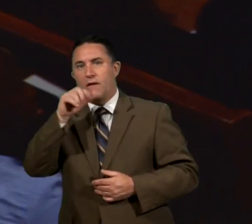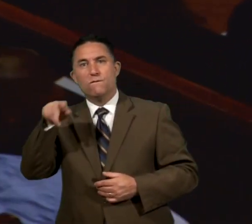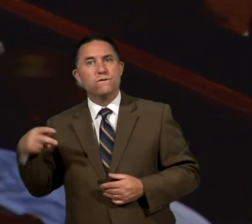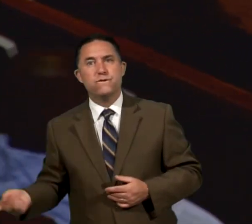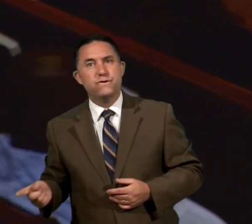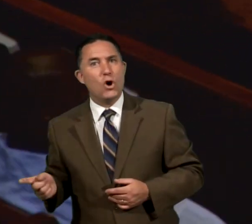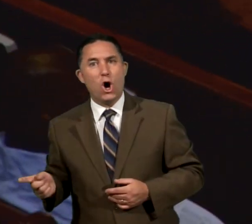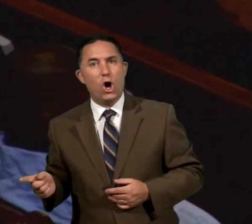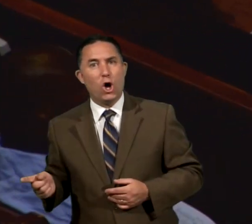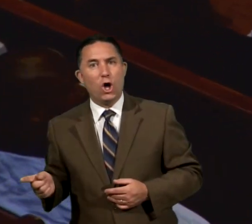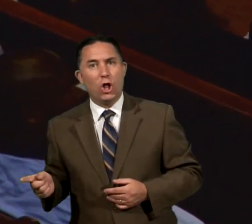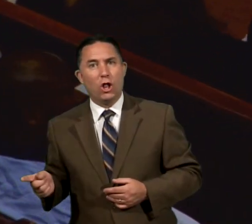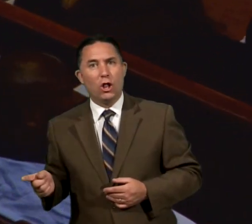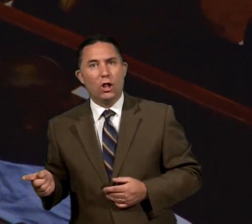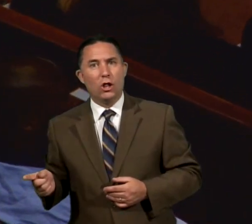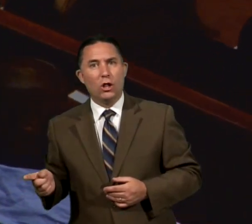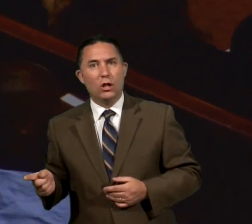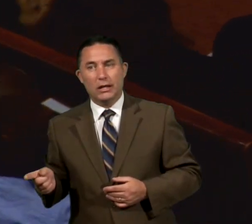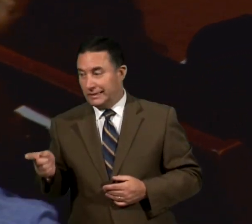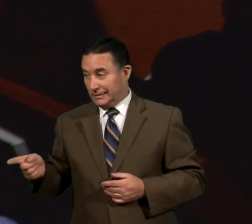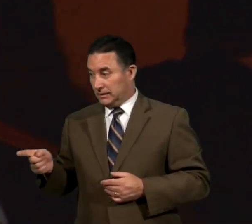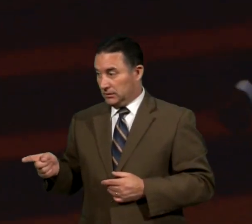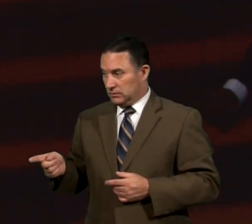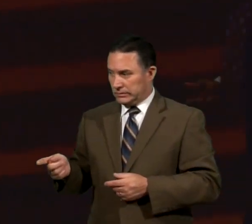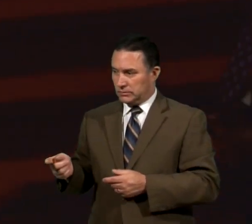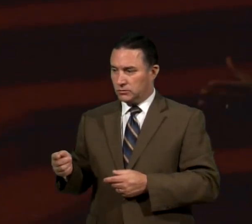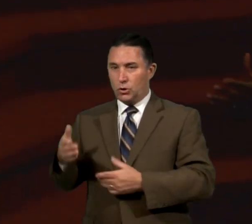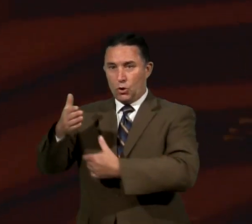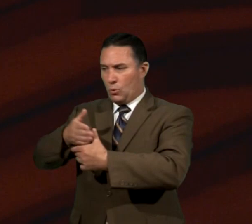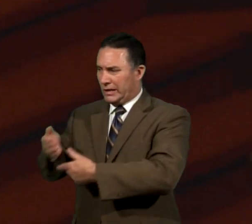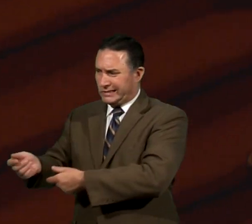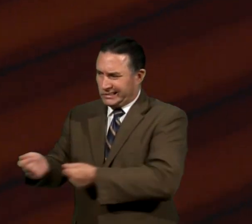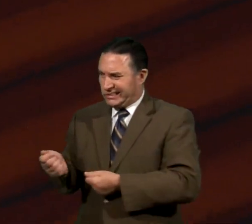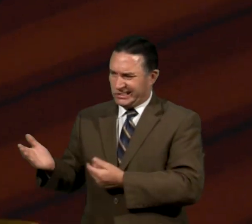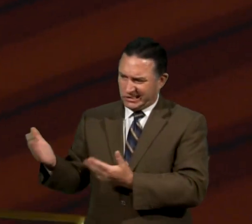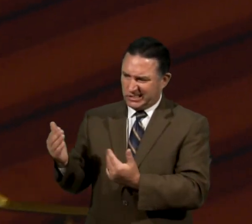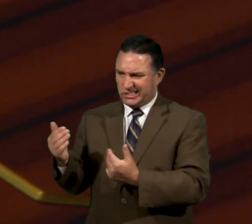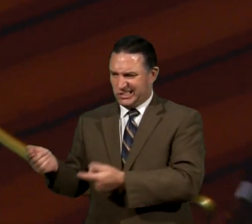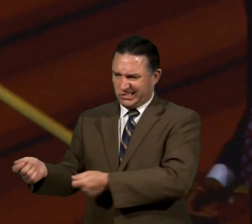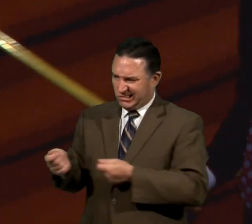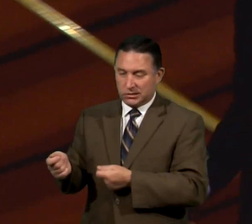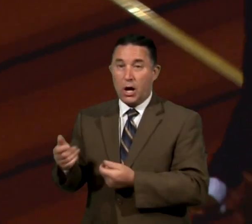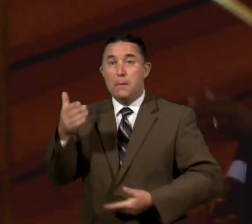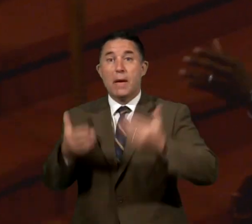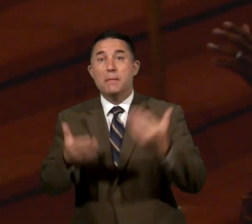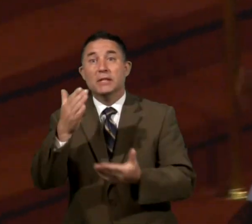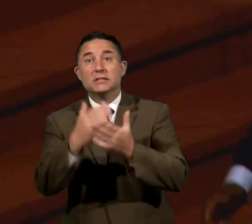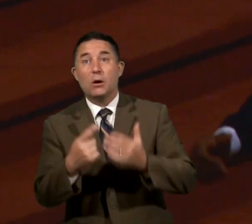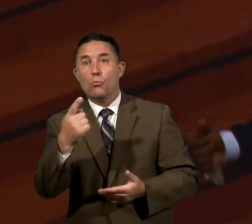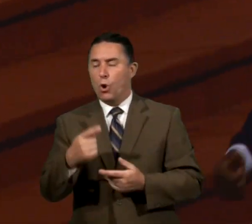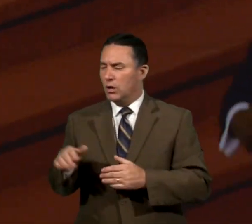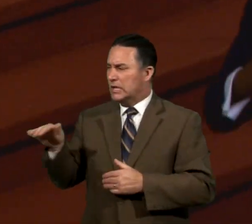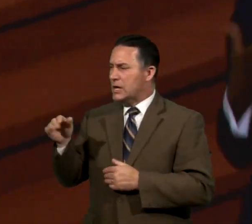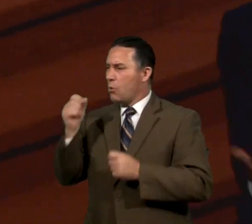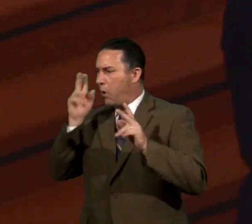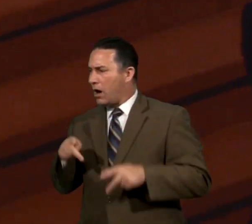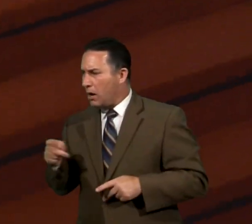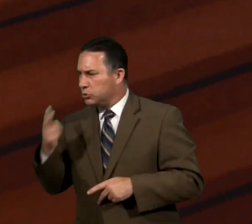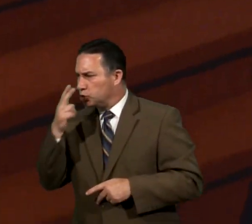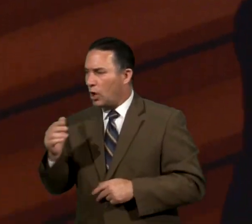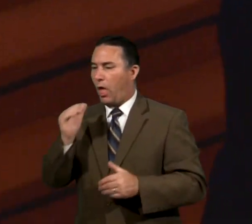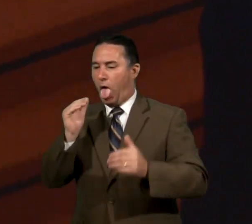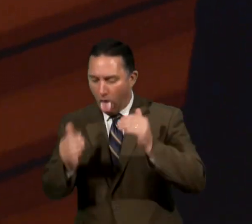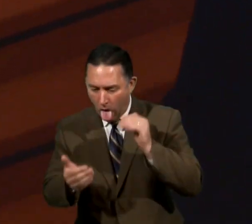failed. He would have been pulled off of the window. Perhaps somebody would have woke him up and they saw